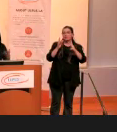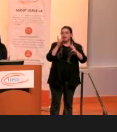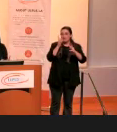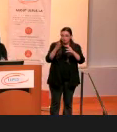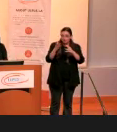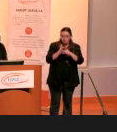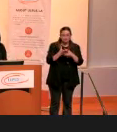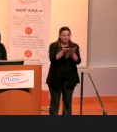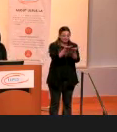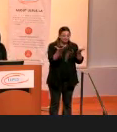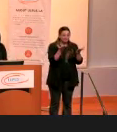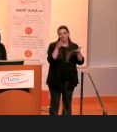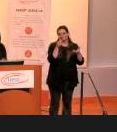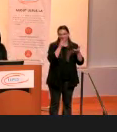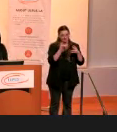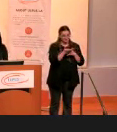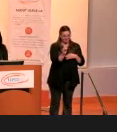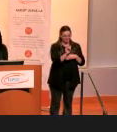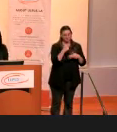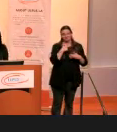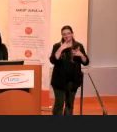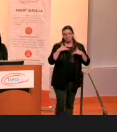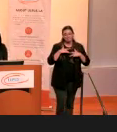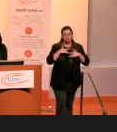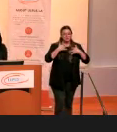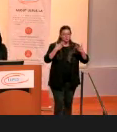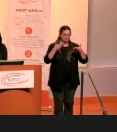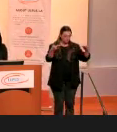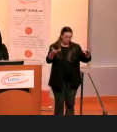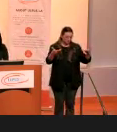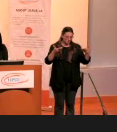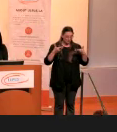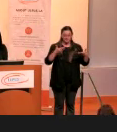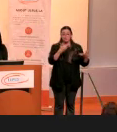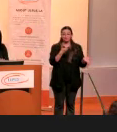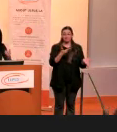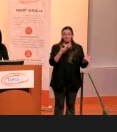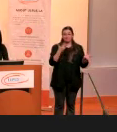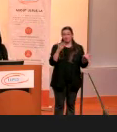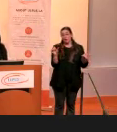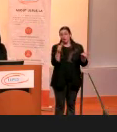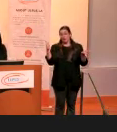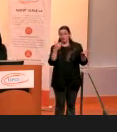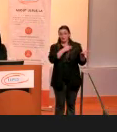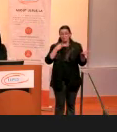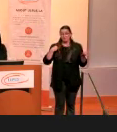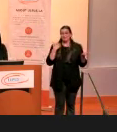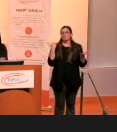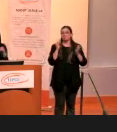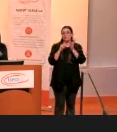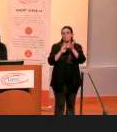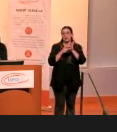and everybody in here. It is my pleasure to welcome another member of our medical advisory